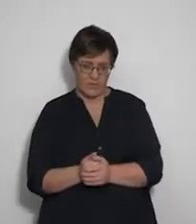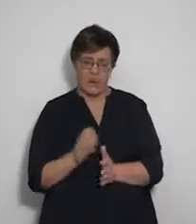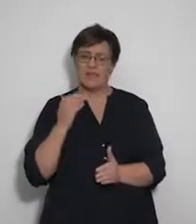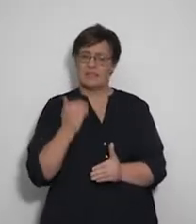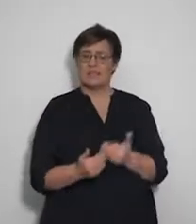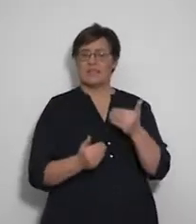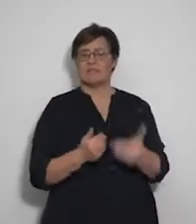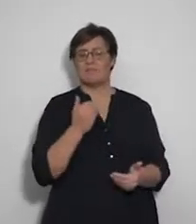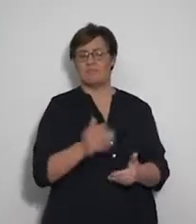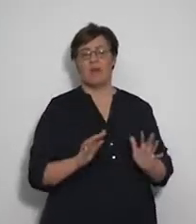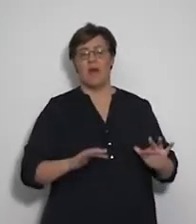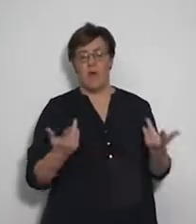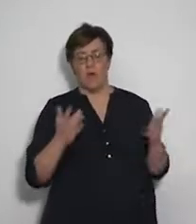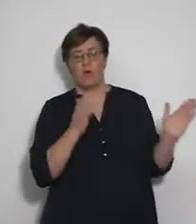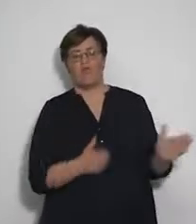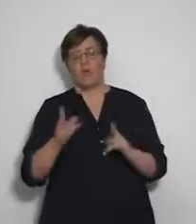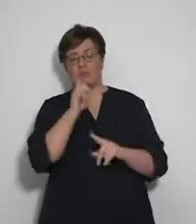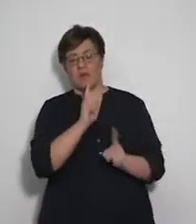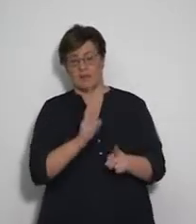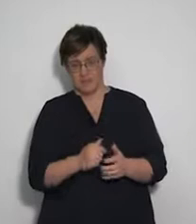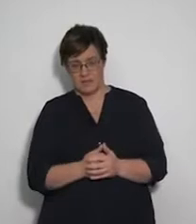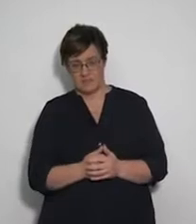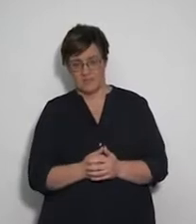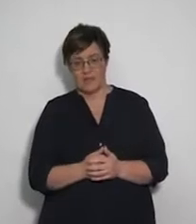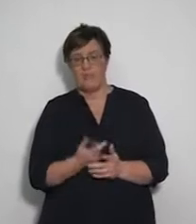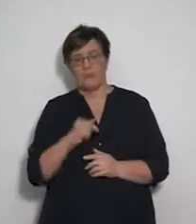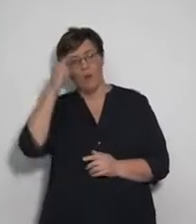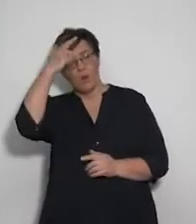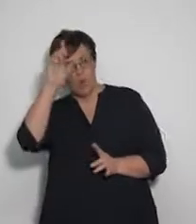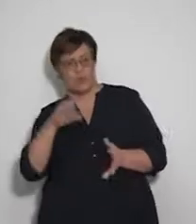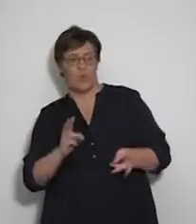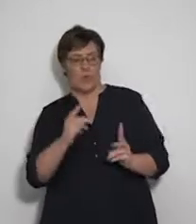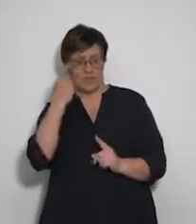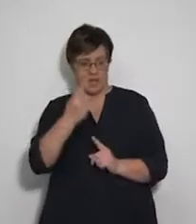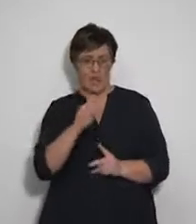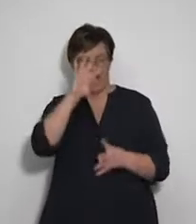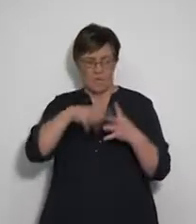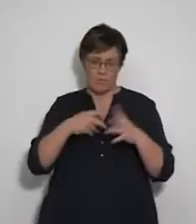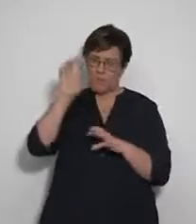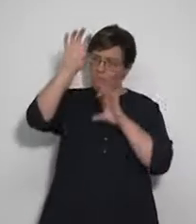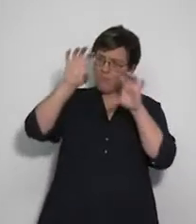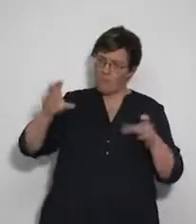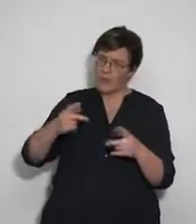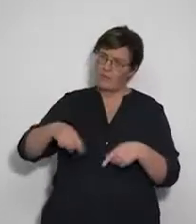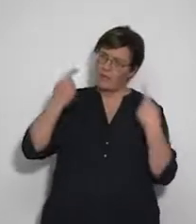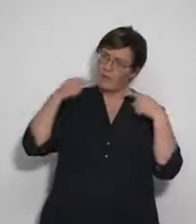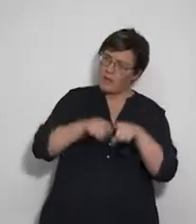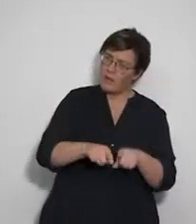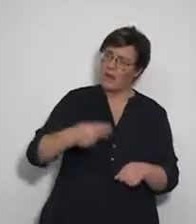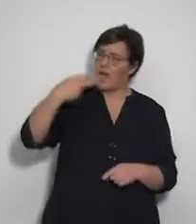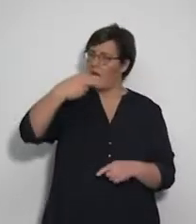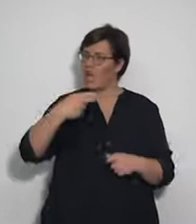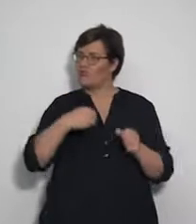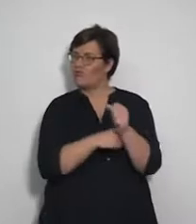quite systematic in terms of the way you can arrange your answer, and think about it logically. Think of the diagram, double-stranded